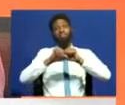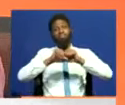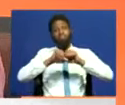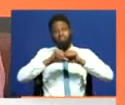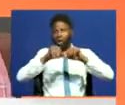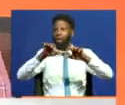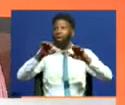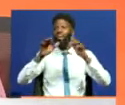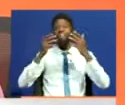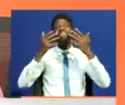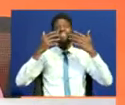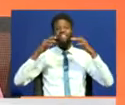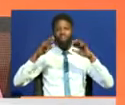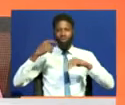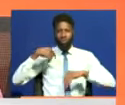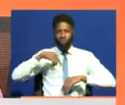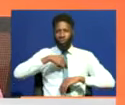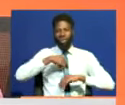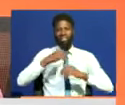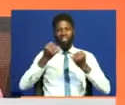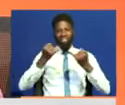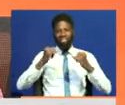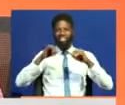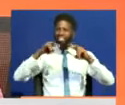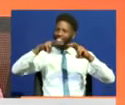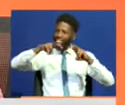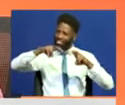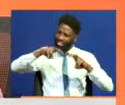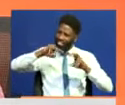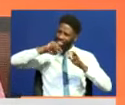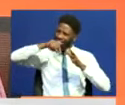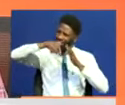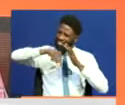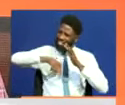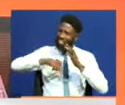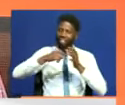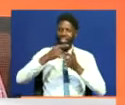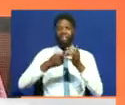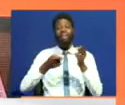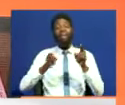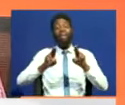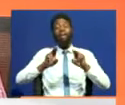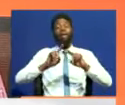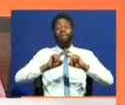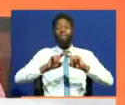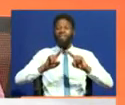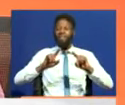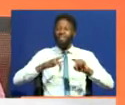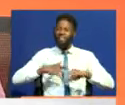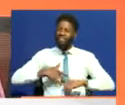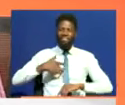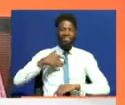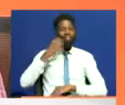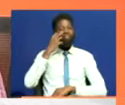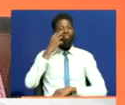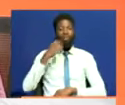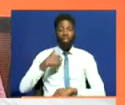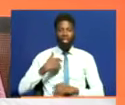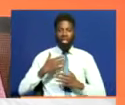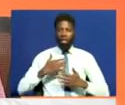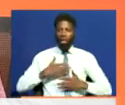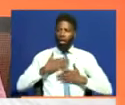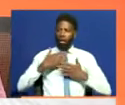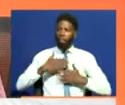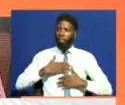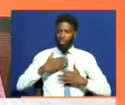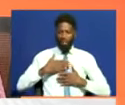into the analysis of all this happening. It's quite very, very sad. Mm. But I'm very happy, and I really want to appreciate the young girls who have really